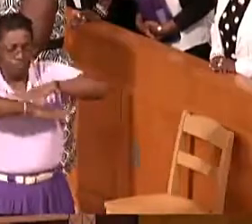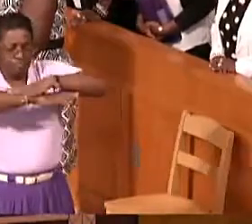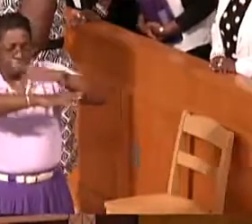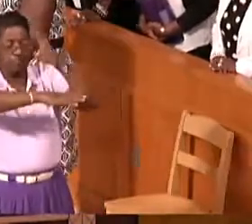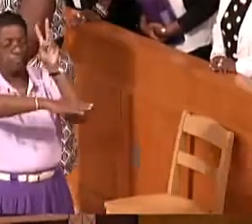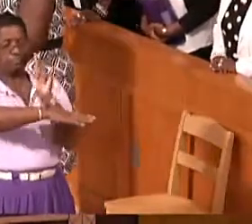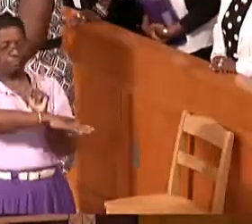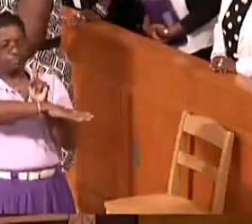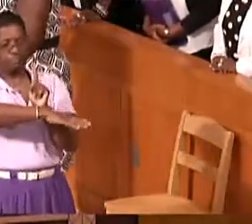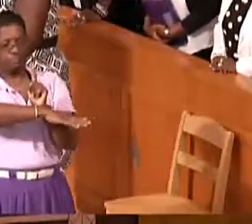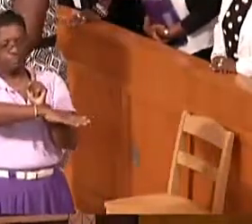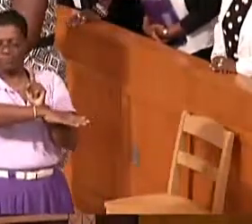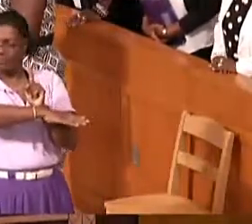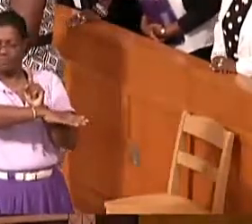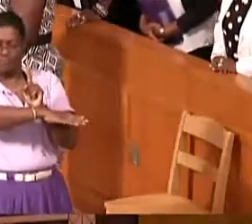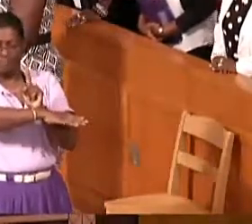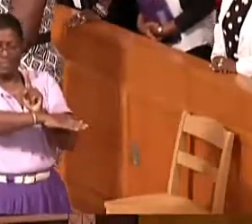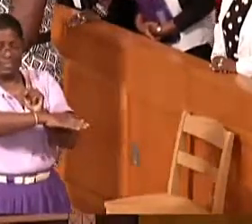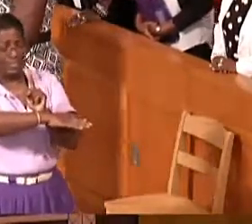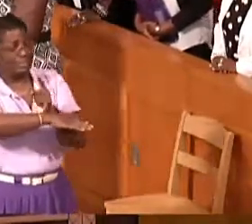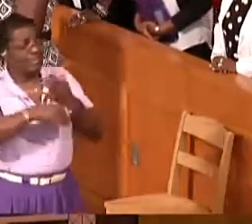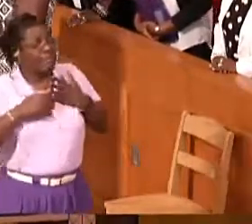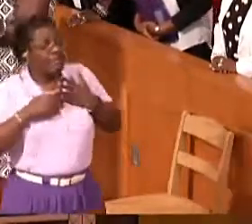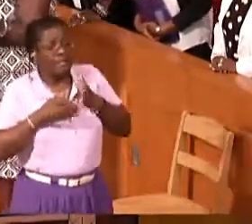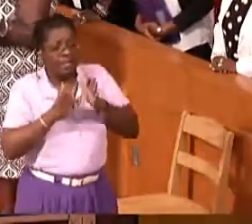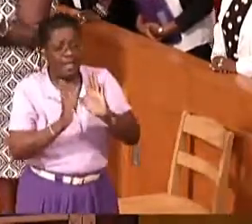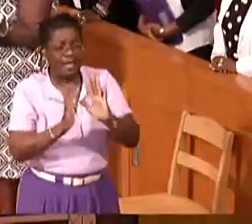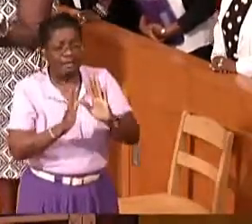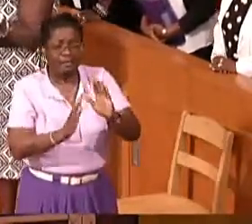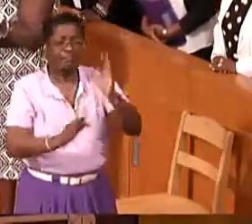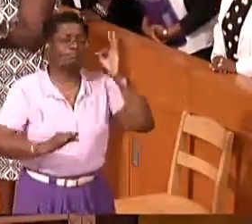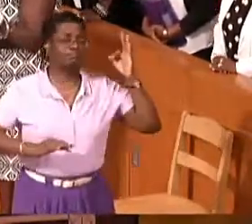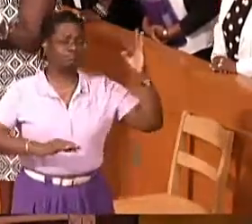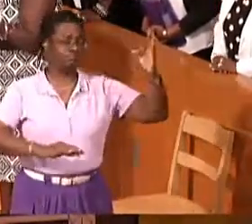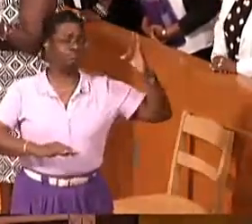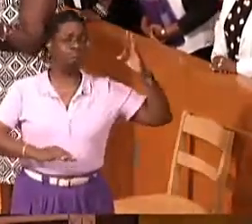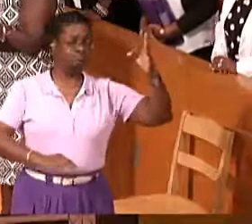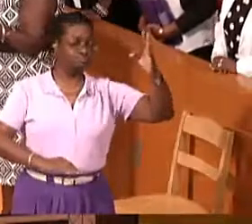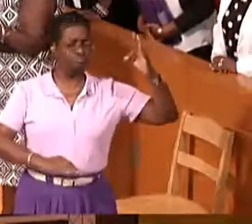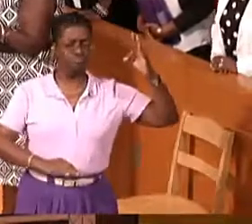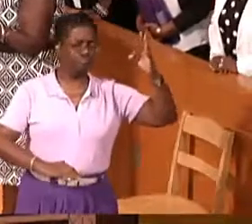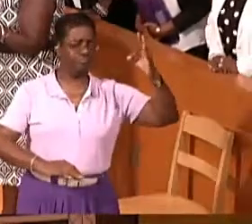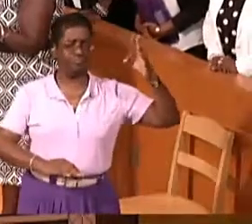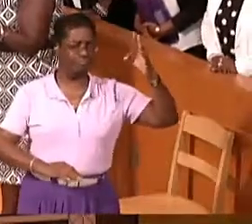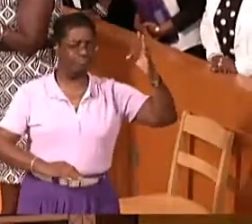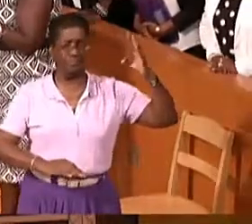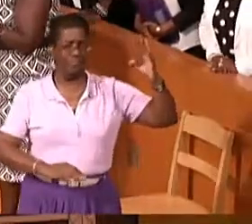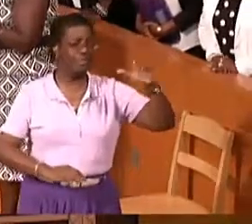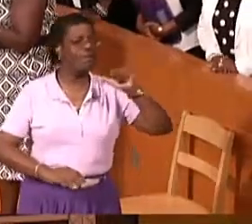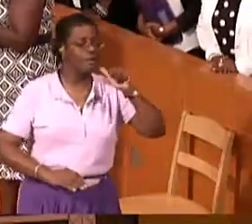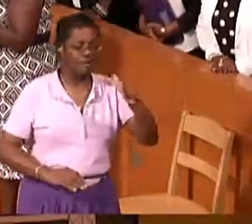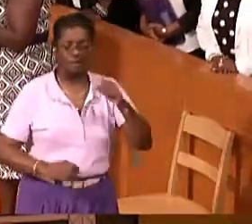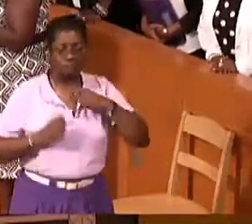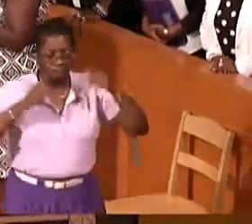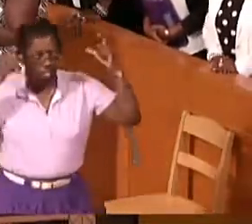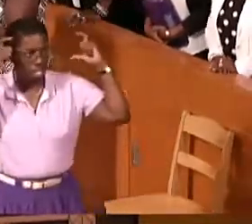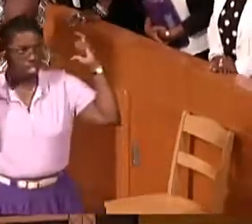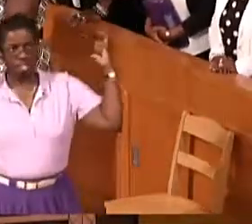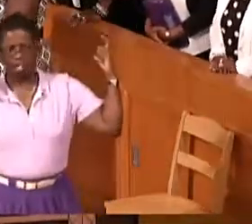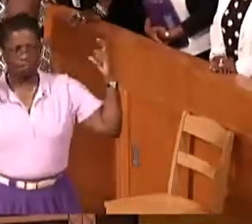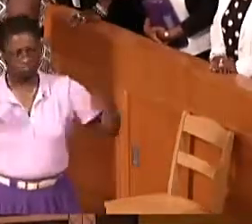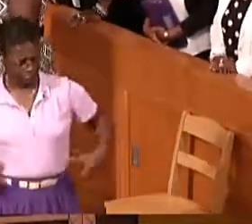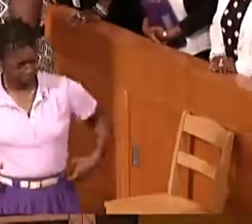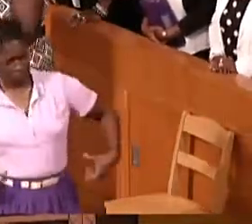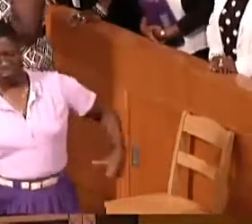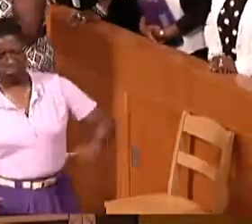me preach. Not for fame, not for reputation, not for pats on the back by men, but